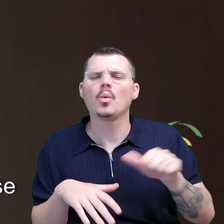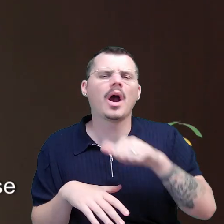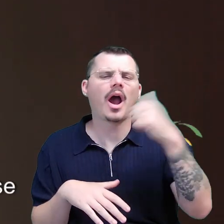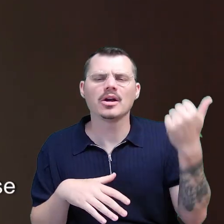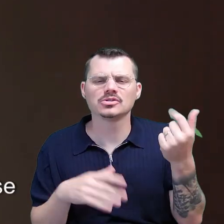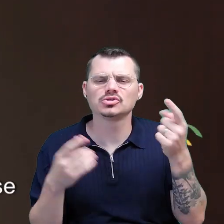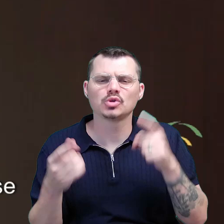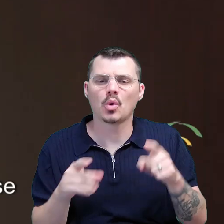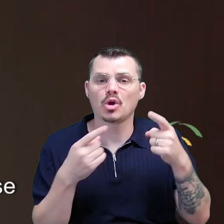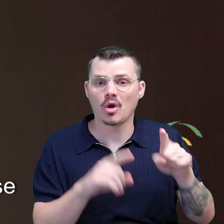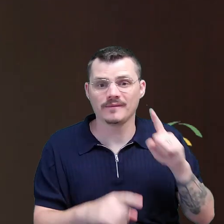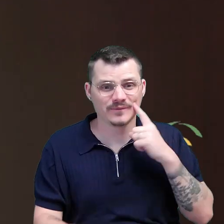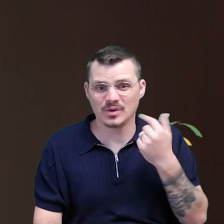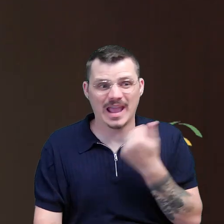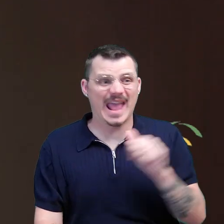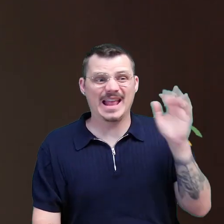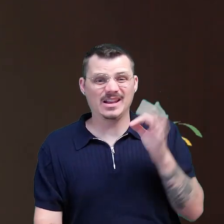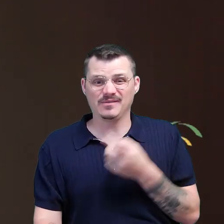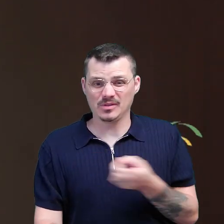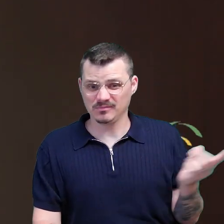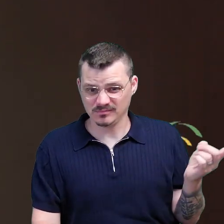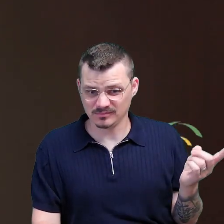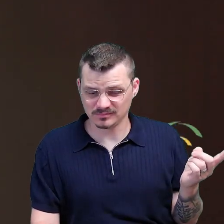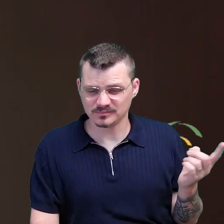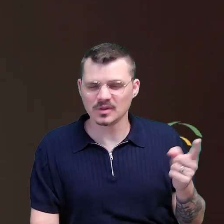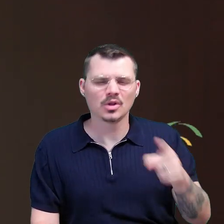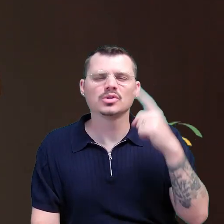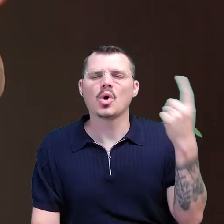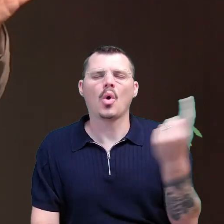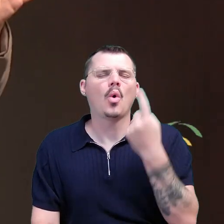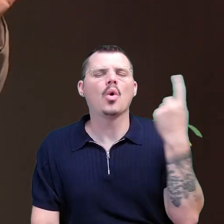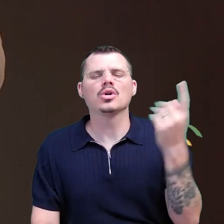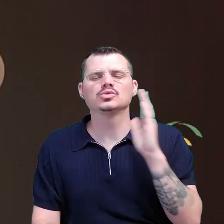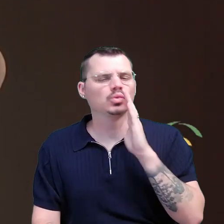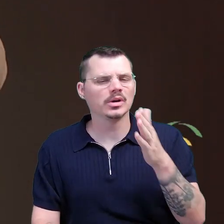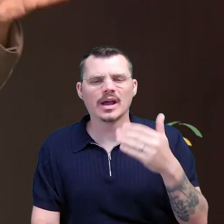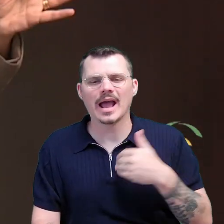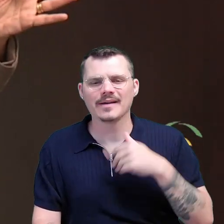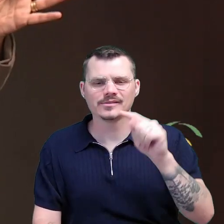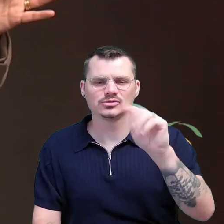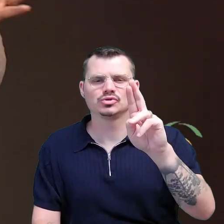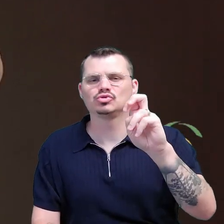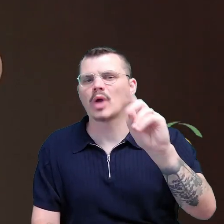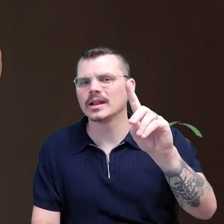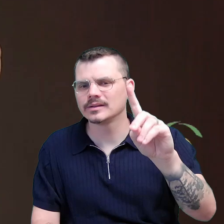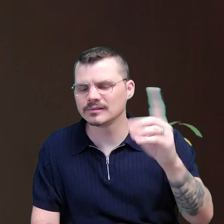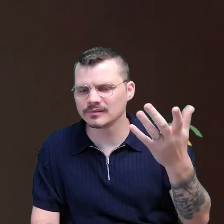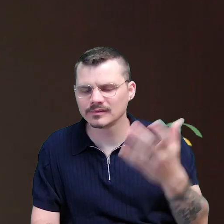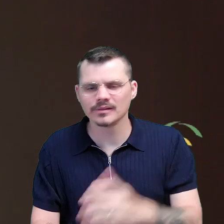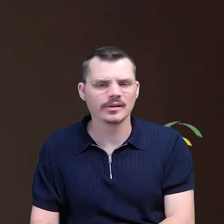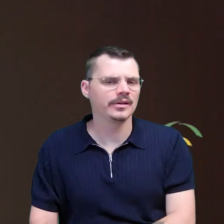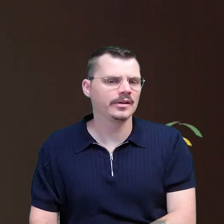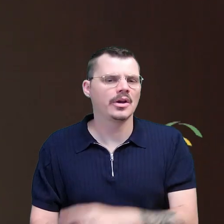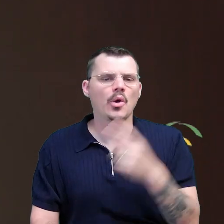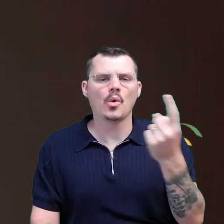is going on for any of those people, there's always going to be trends. There's always going to